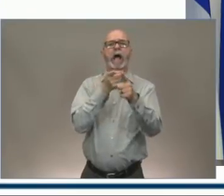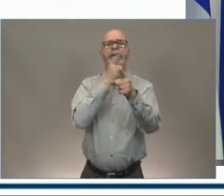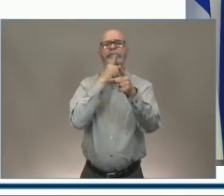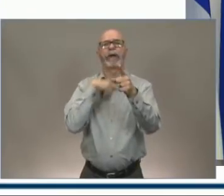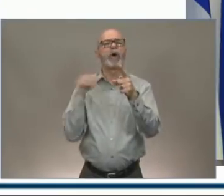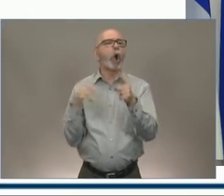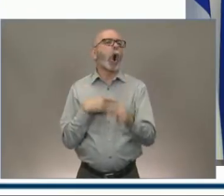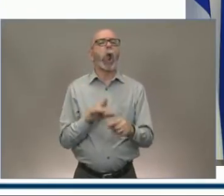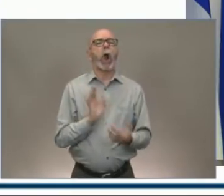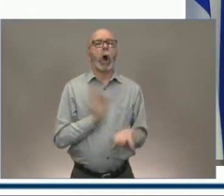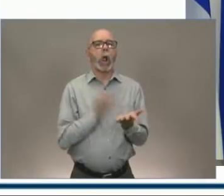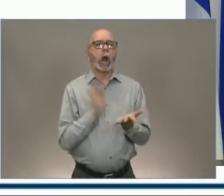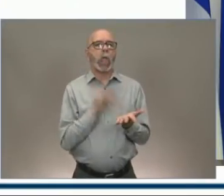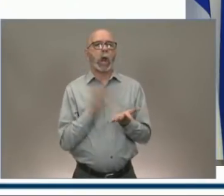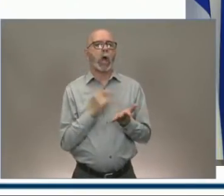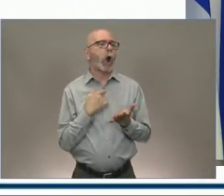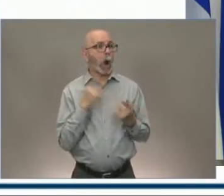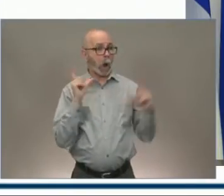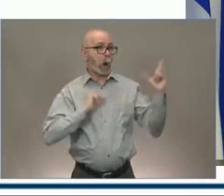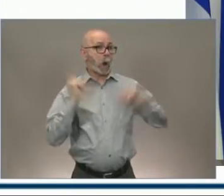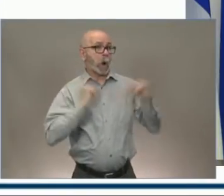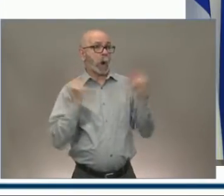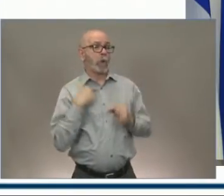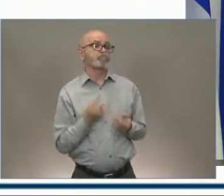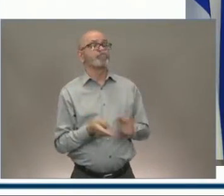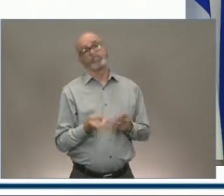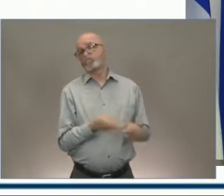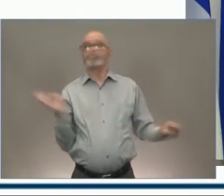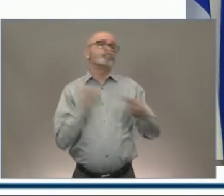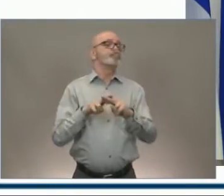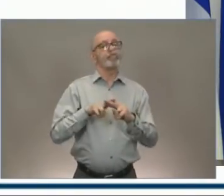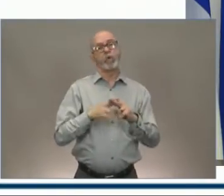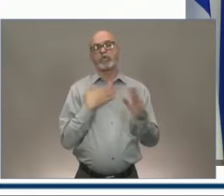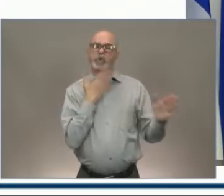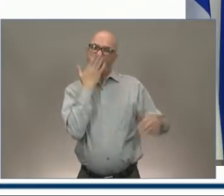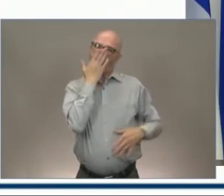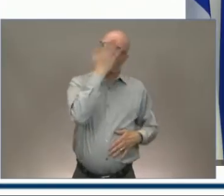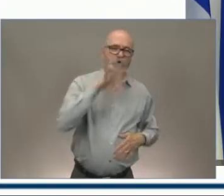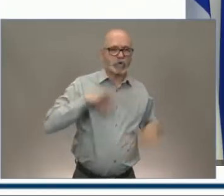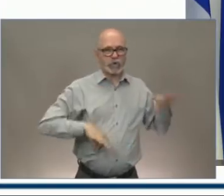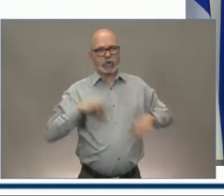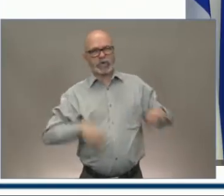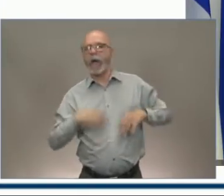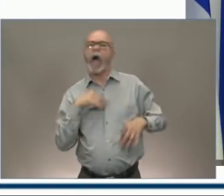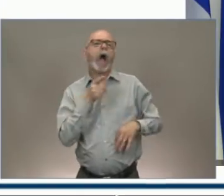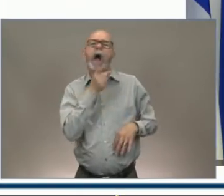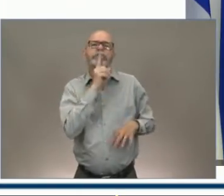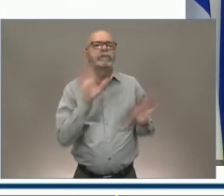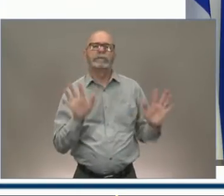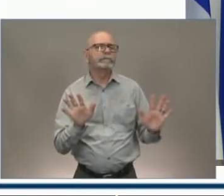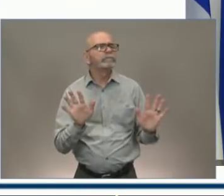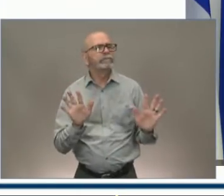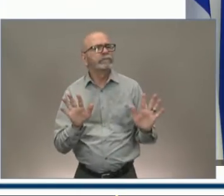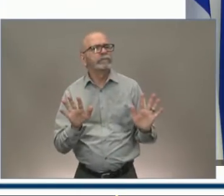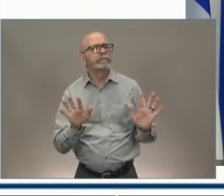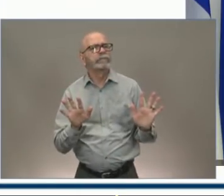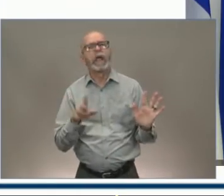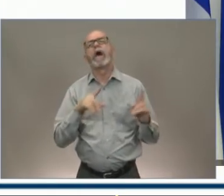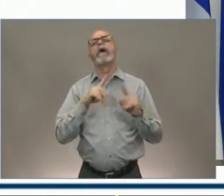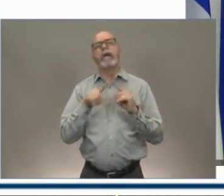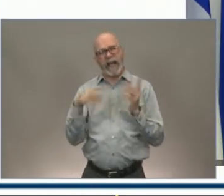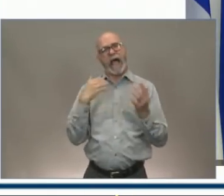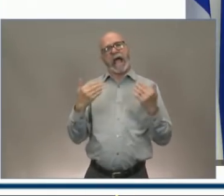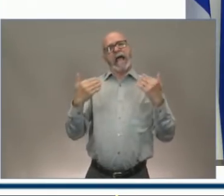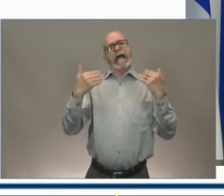aren't permitted to take on. So again, there's stock exchange